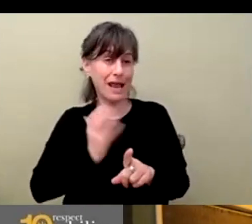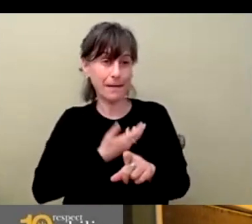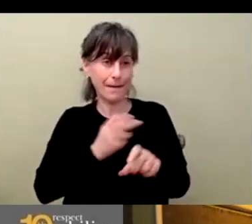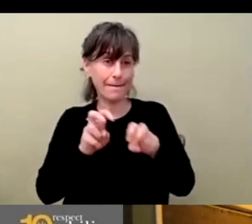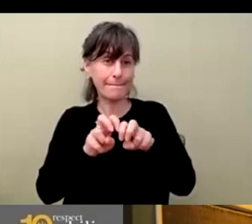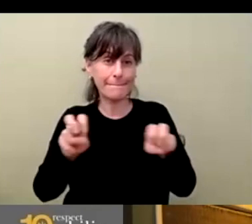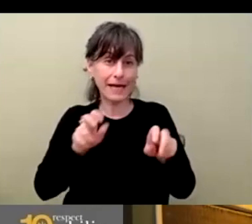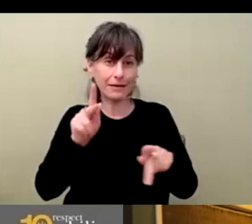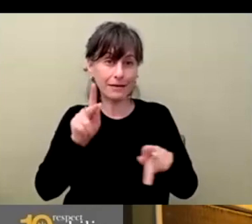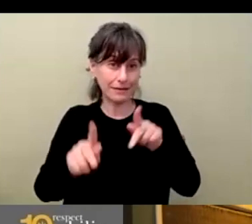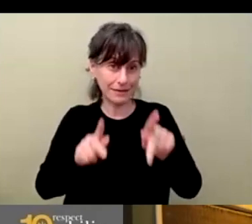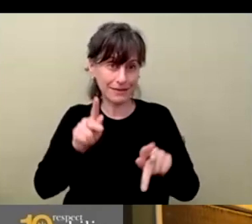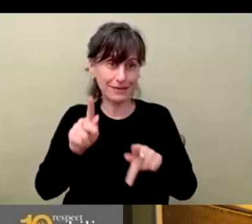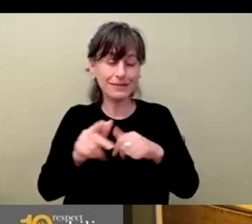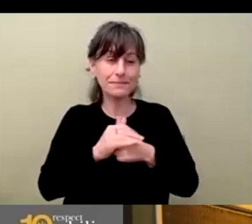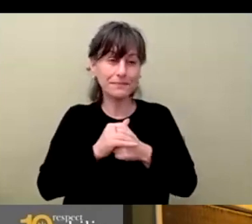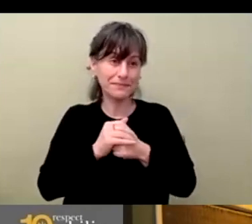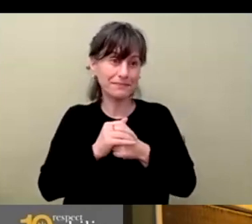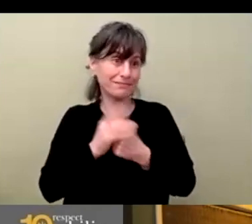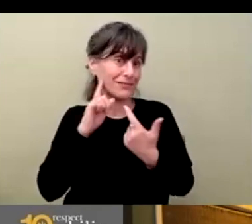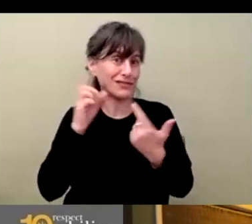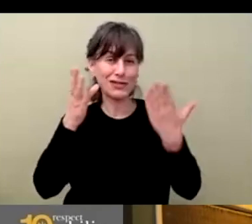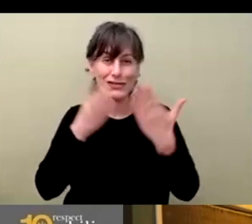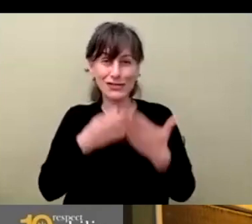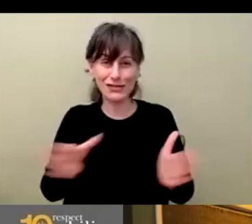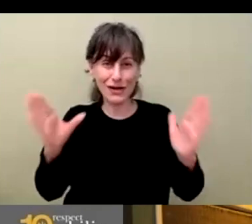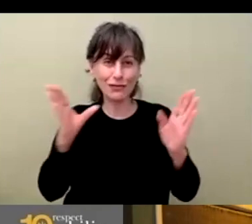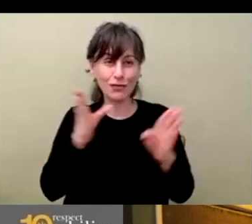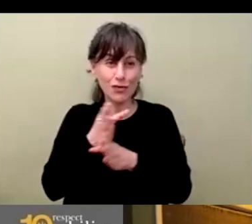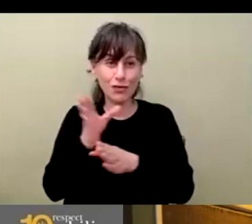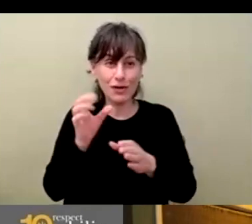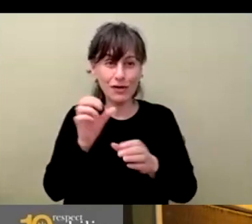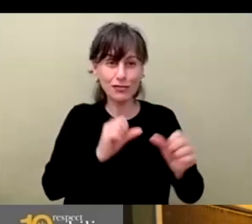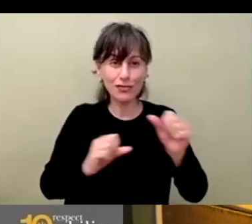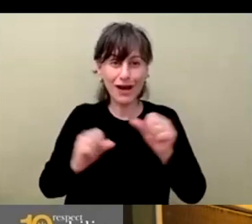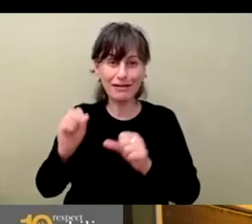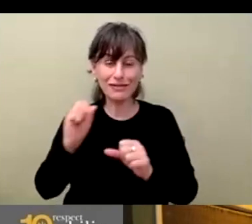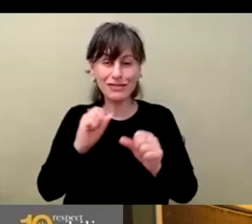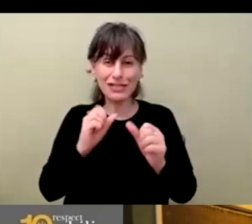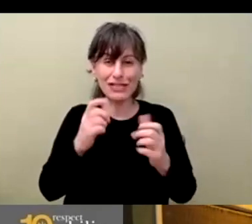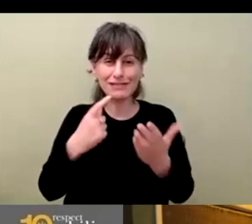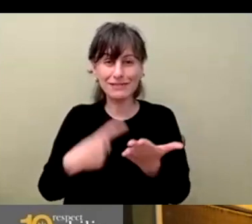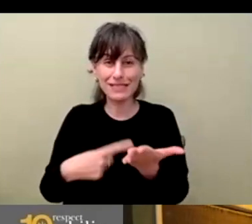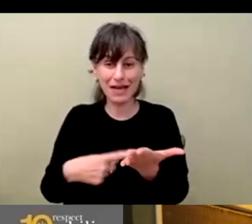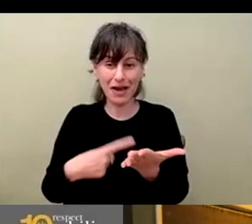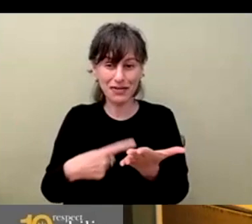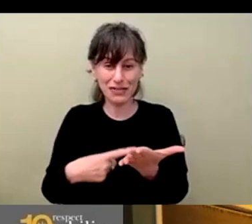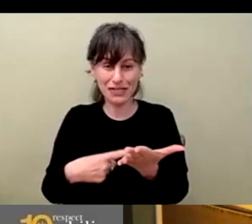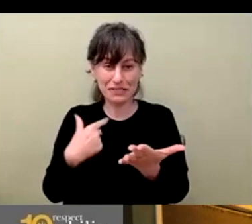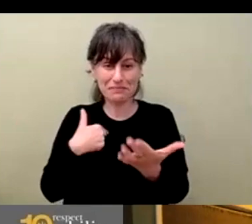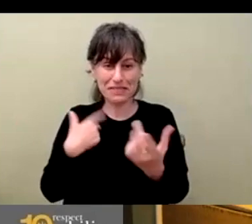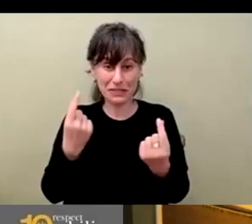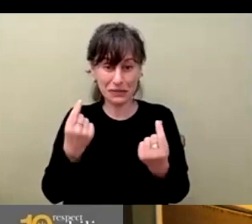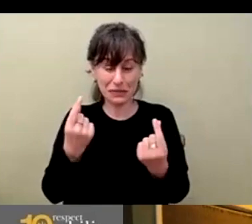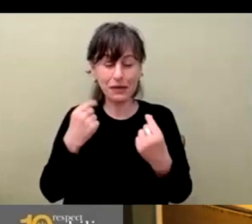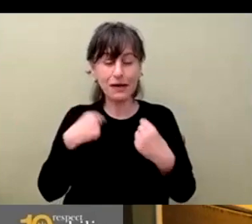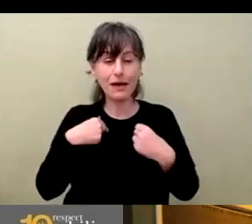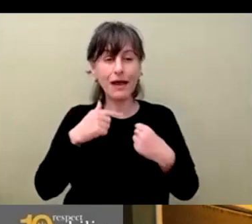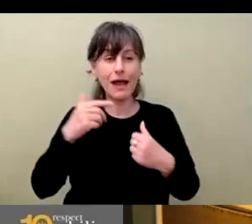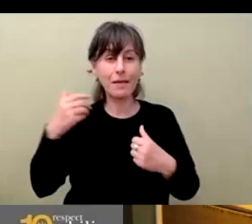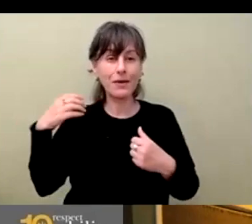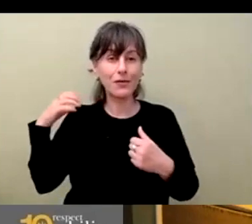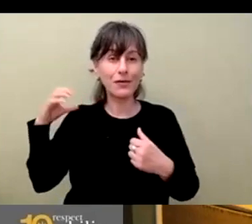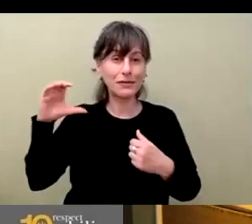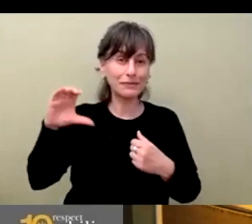panelists on general career strategy conversation. So I am going to now pass the